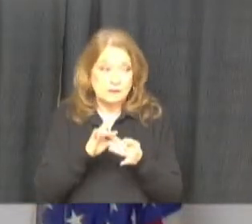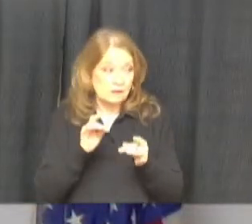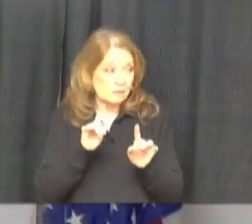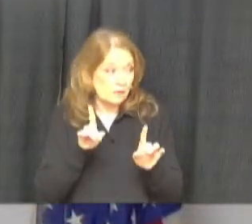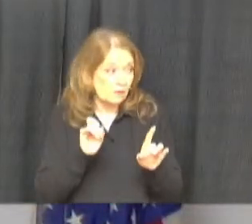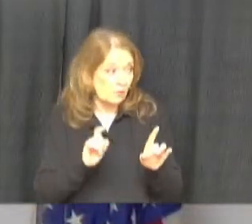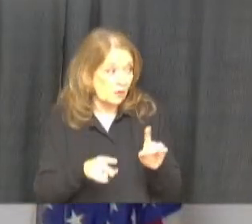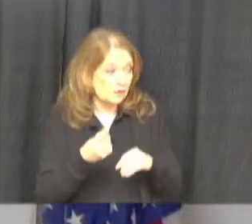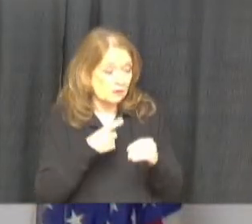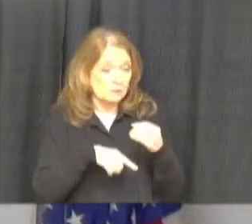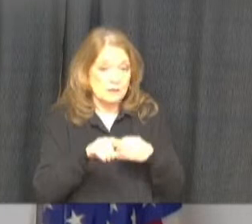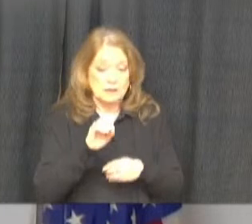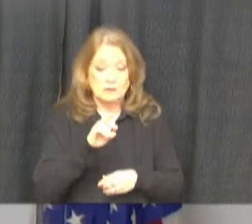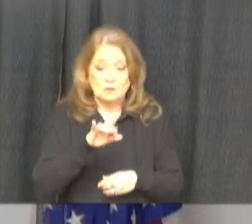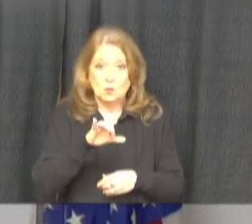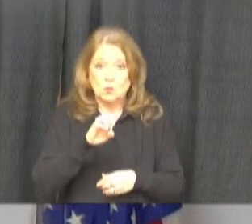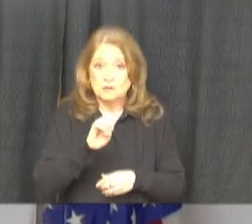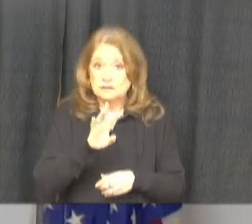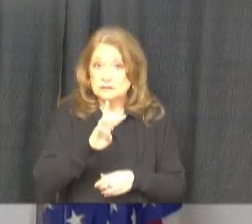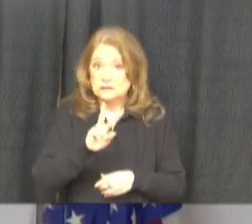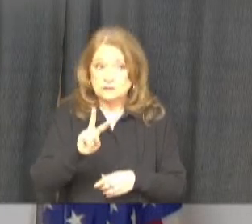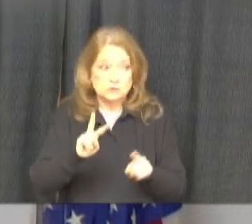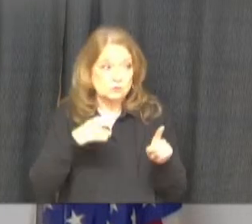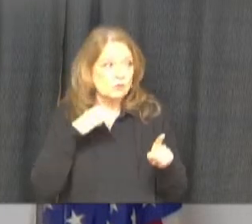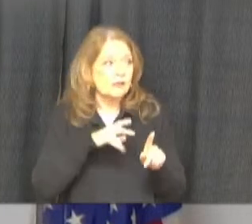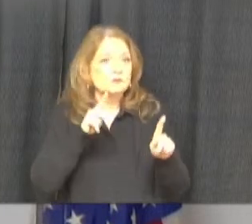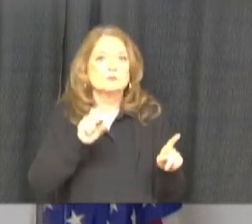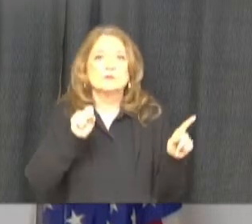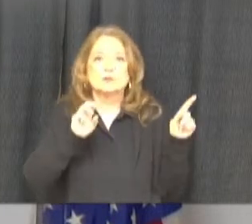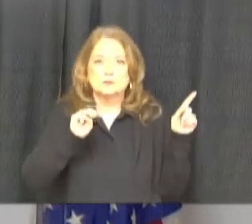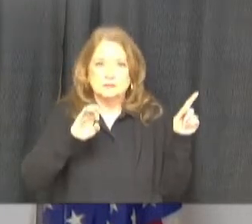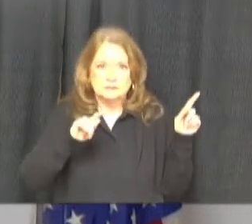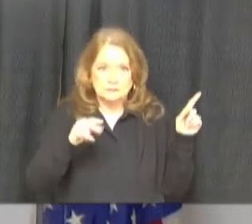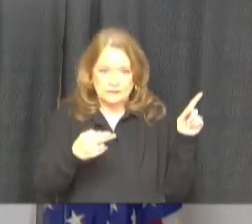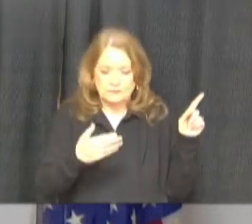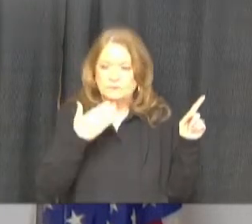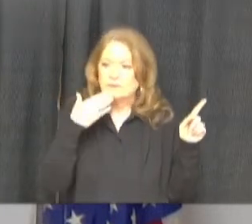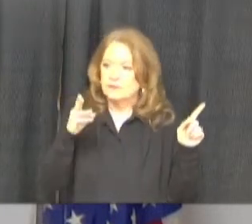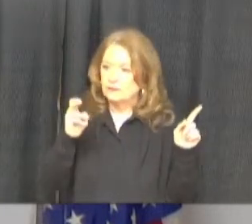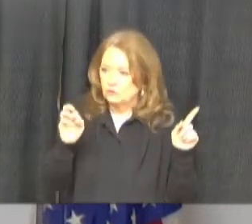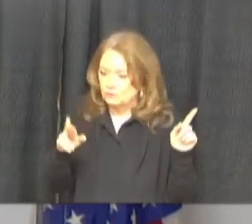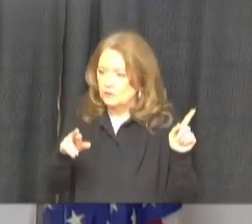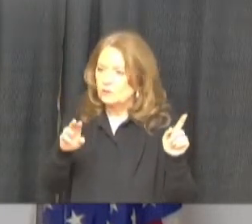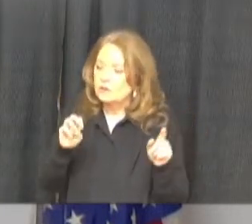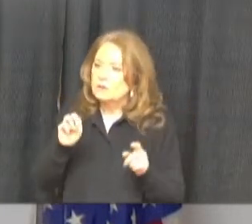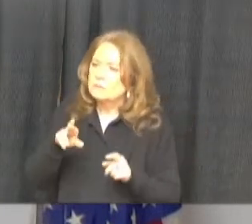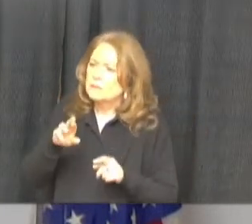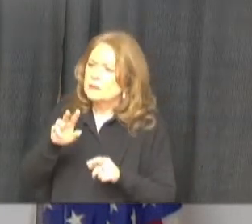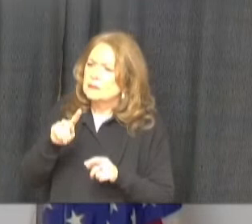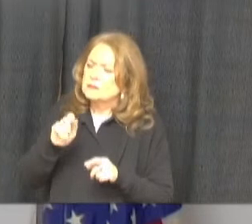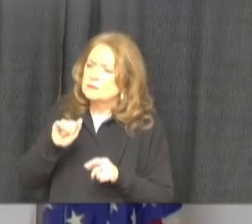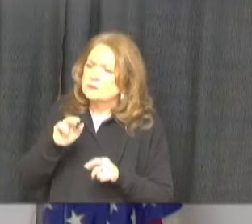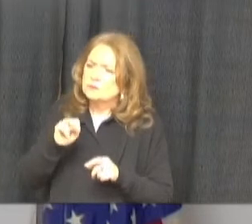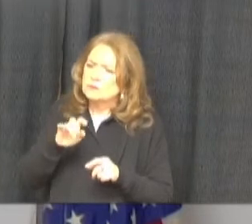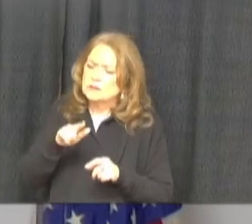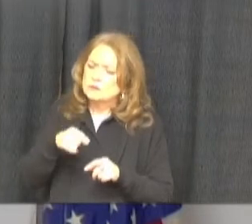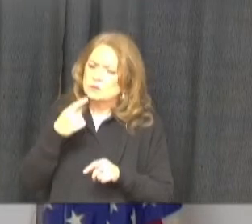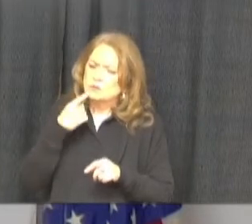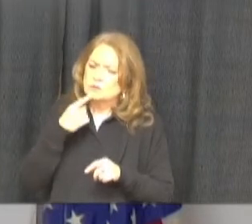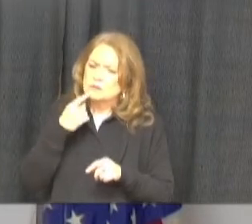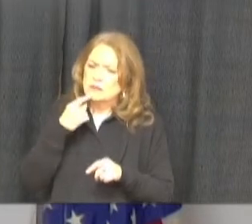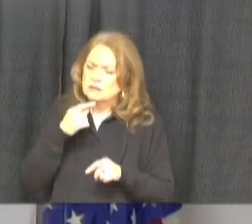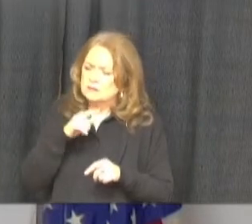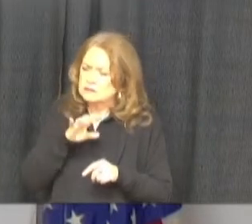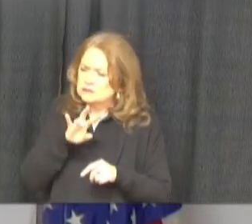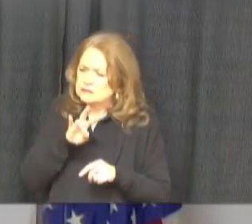regarding ordinance 62? Councilperson Smith, you're recognized. Thank you, Mayor. Mr. Tyndall, you said it's gonna be 4 units, and